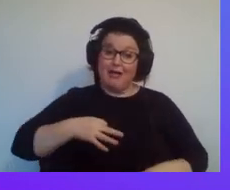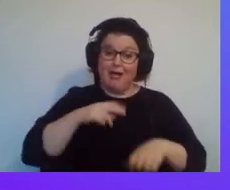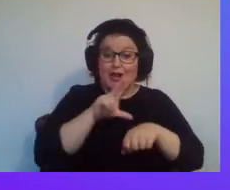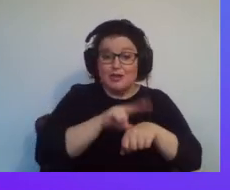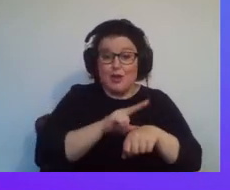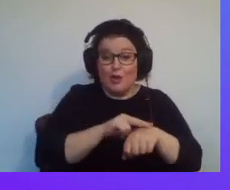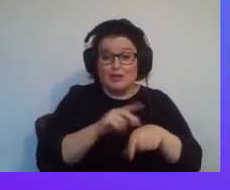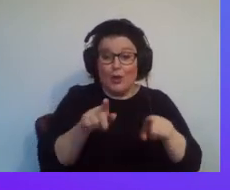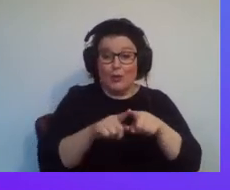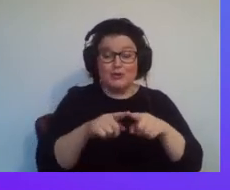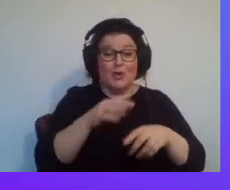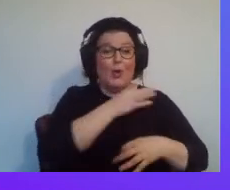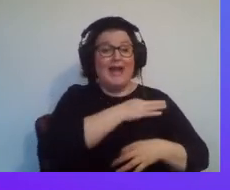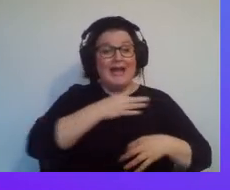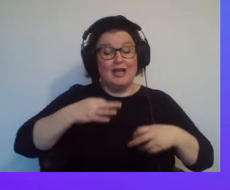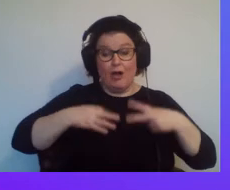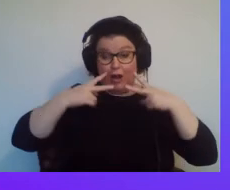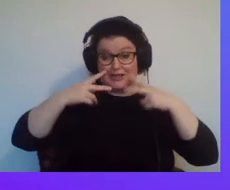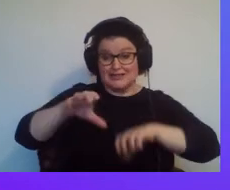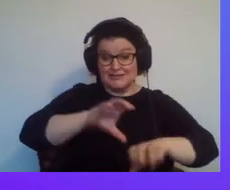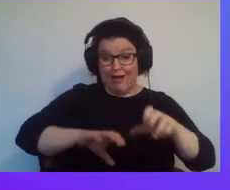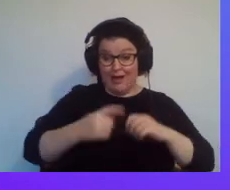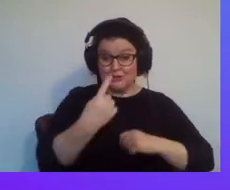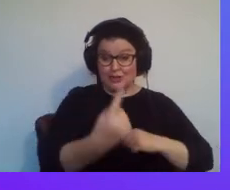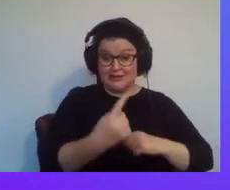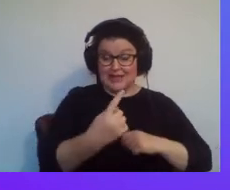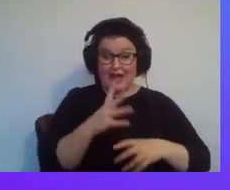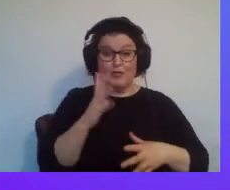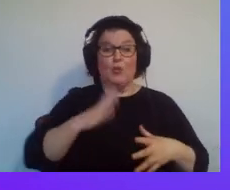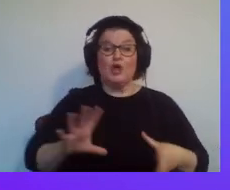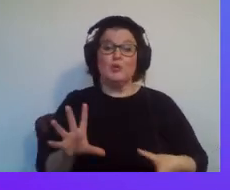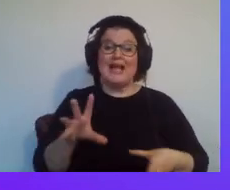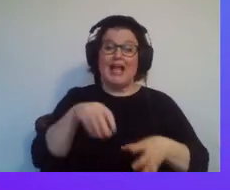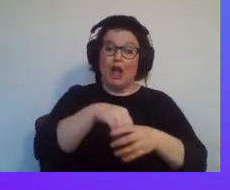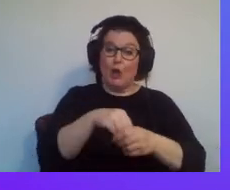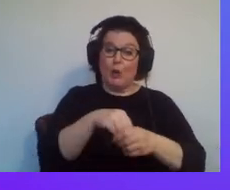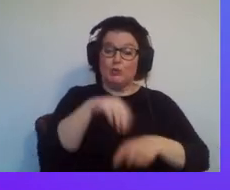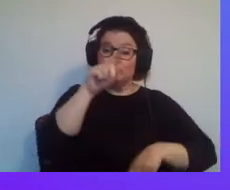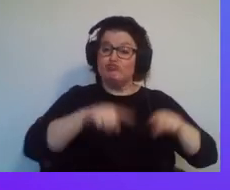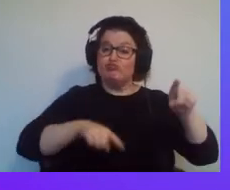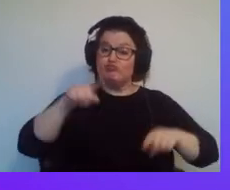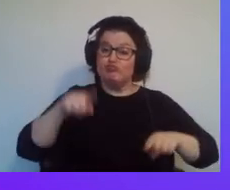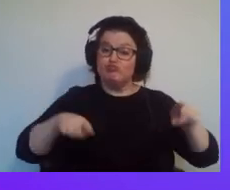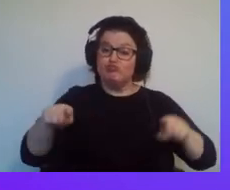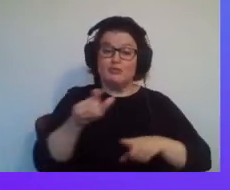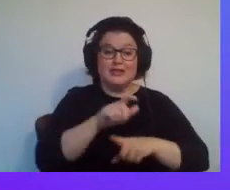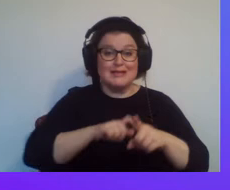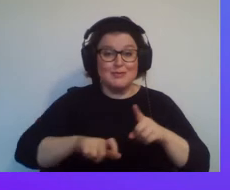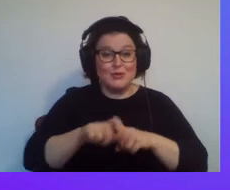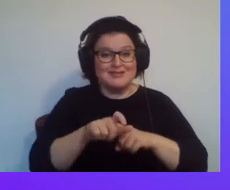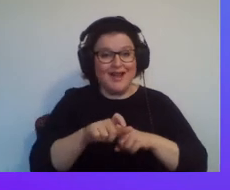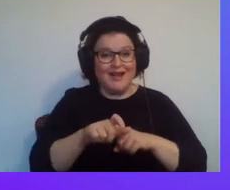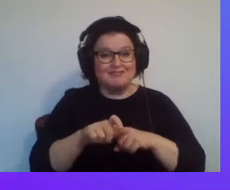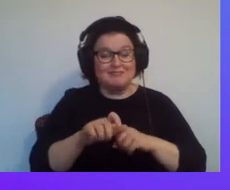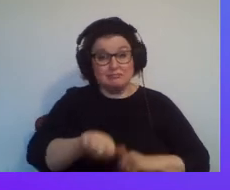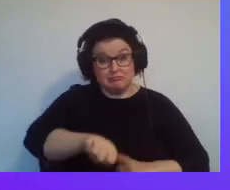all research is inclusive of our diverse communities. We also have Dr. Sheila Nyogi, who joins us from the Maven